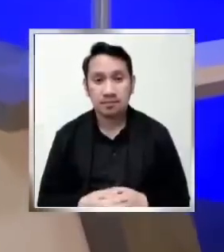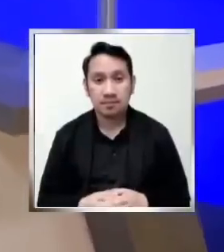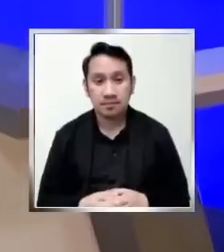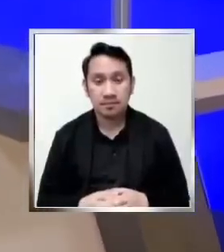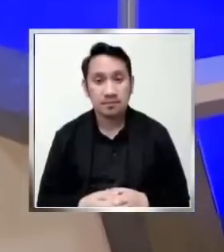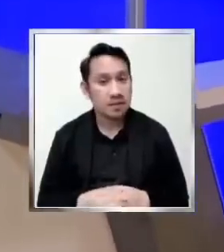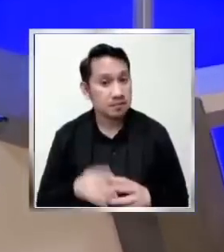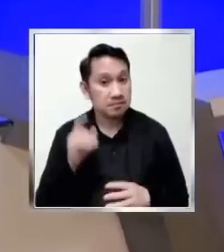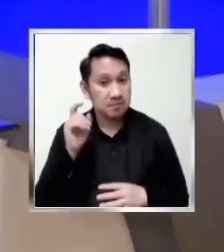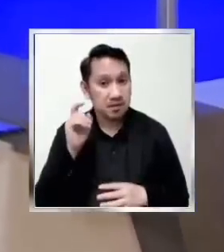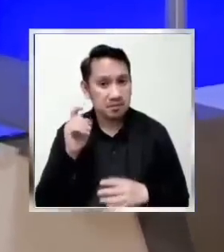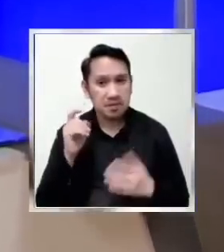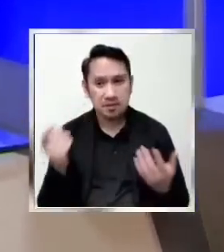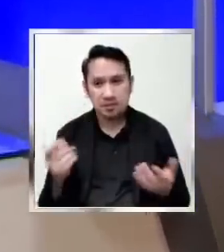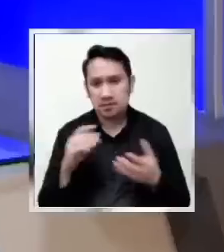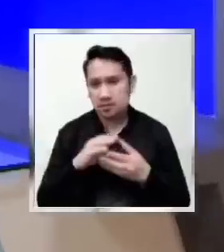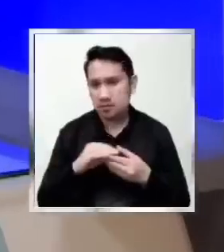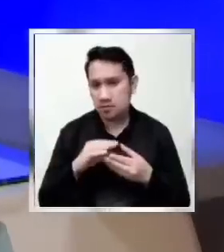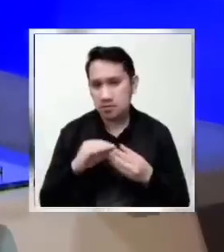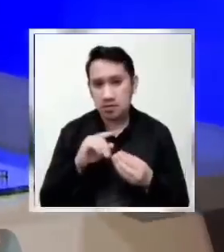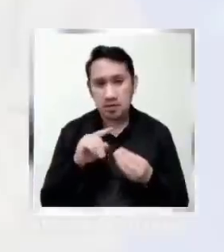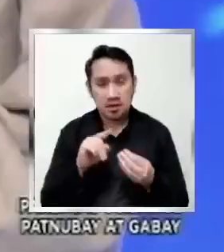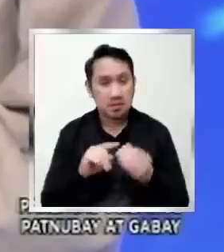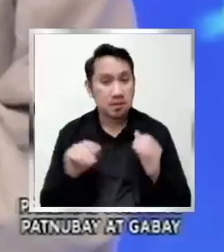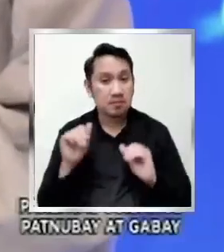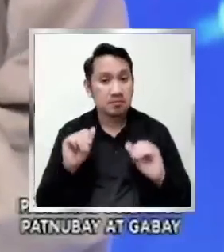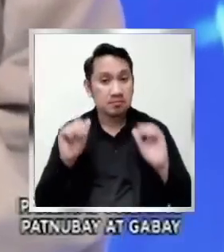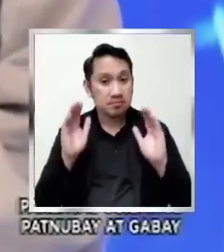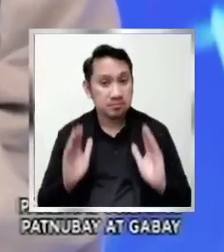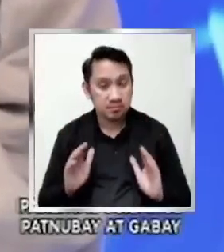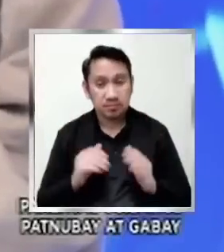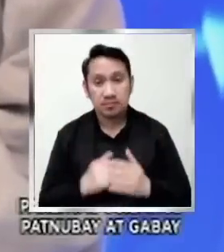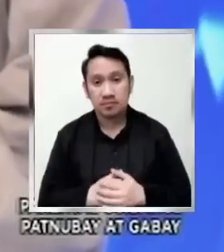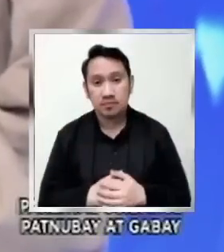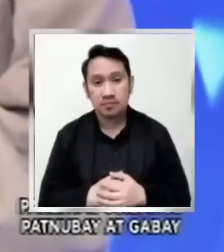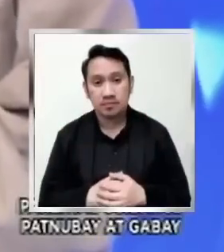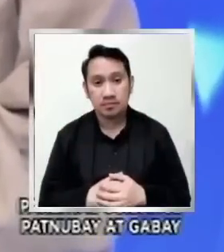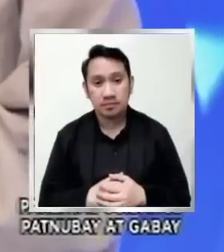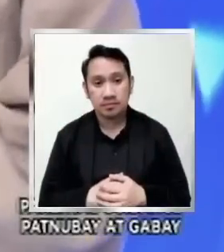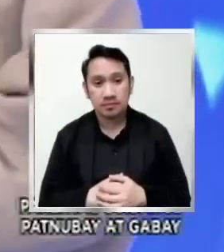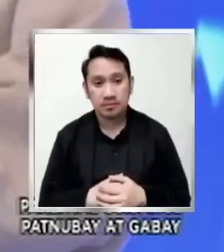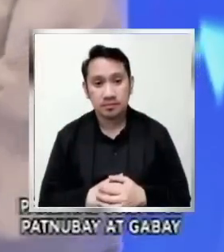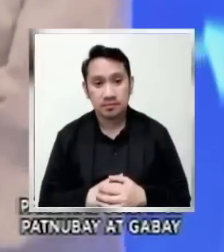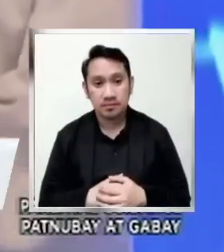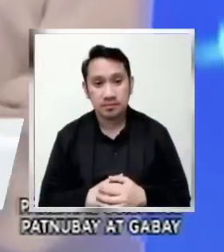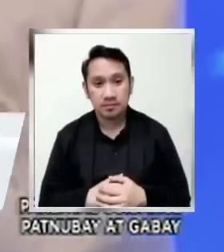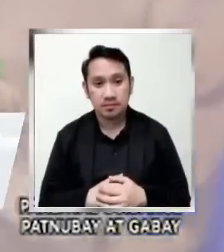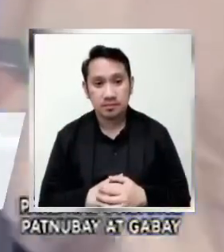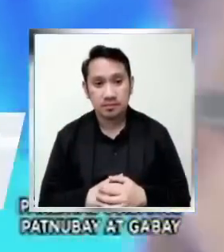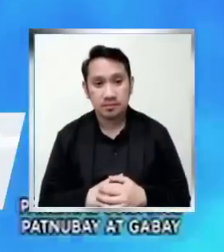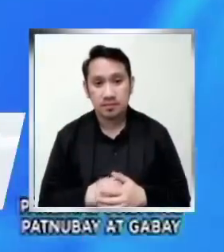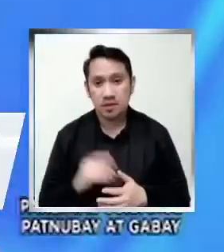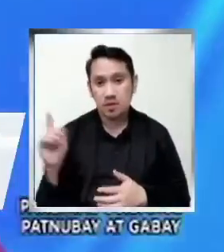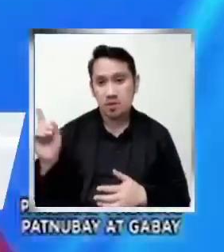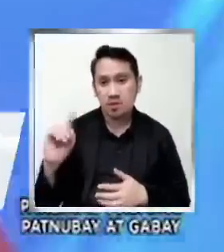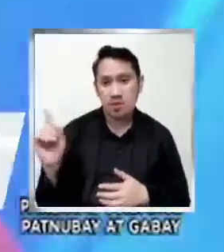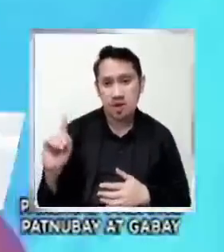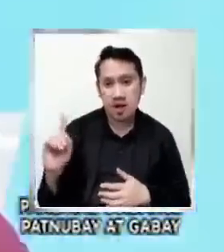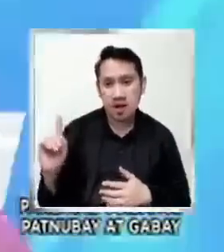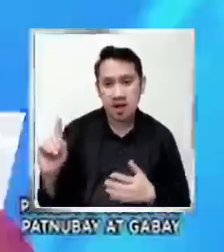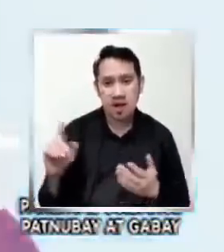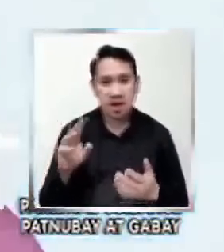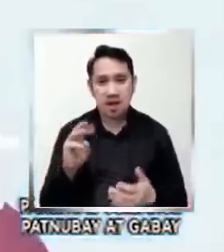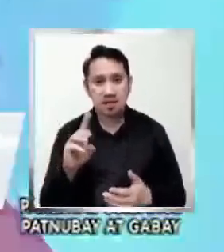Mabilis na chikahan tayo para updated sa showbiz happening. What's up, Madlang people?